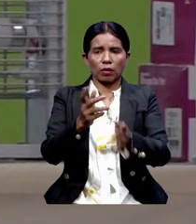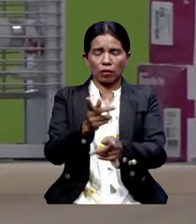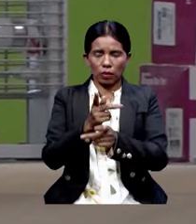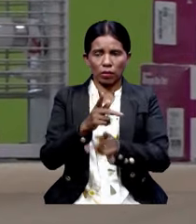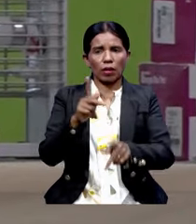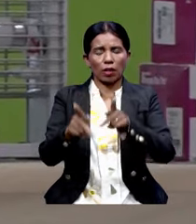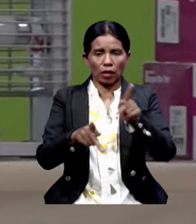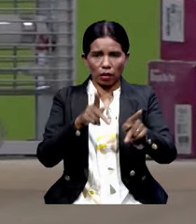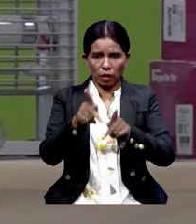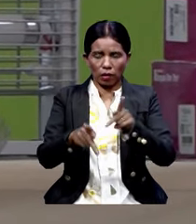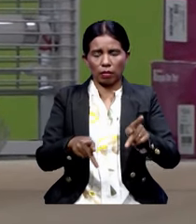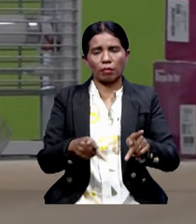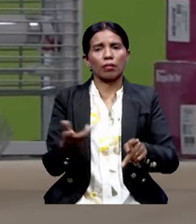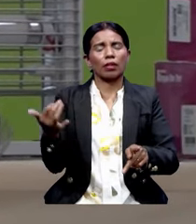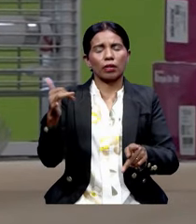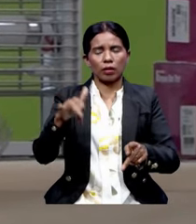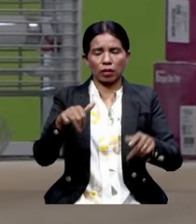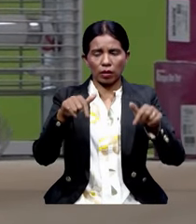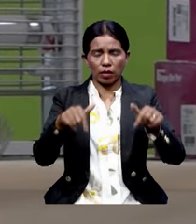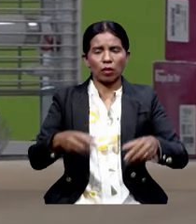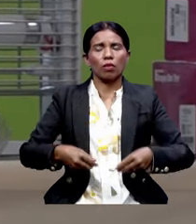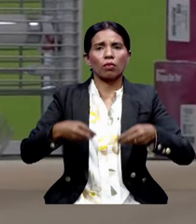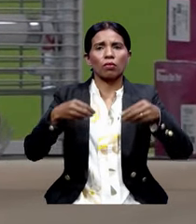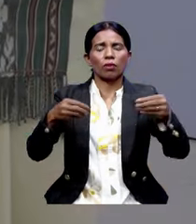people from the